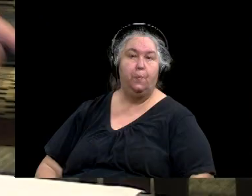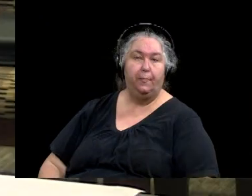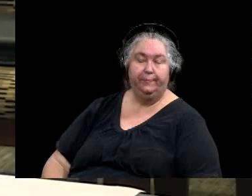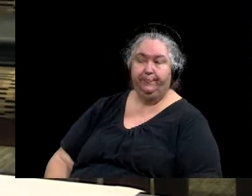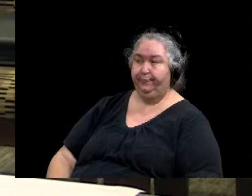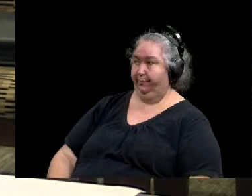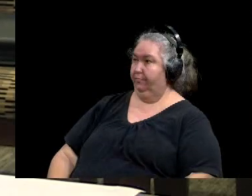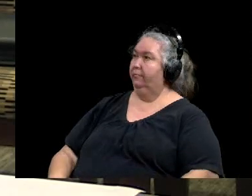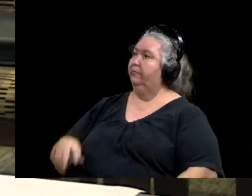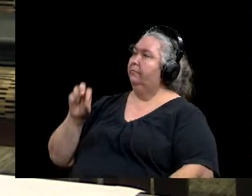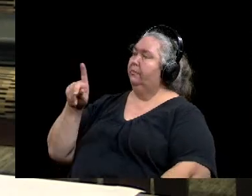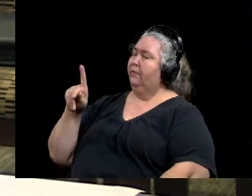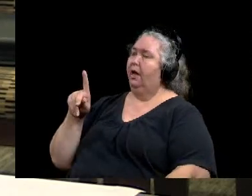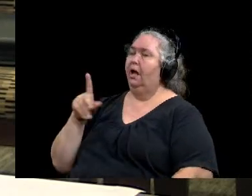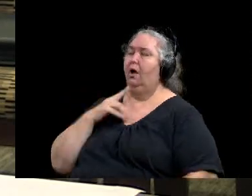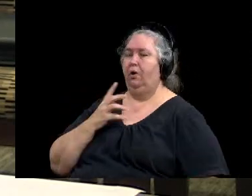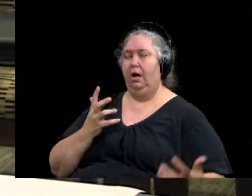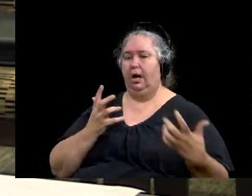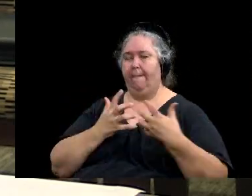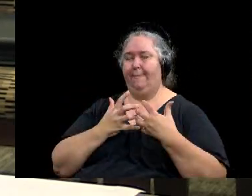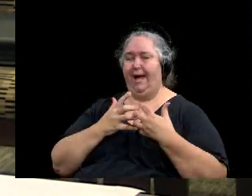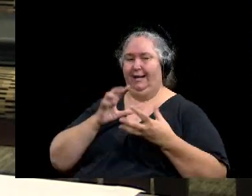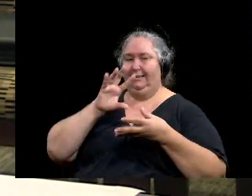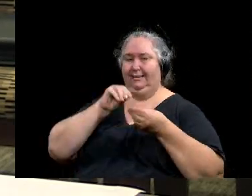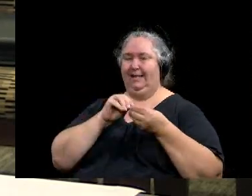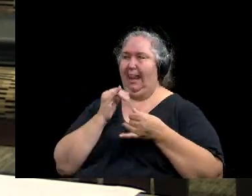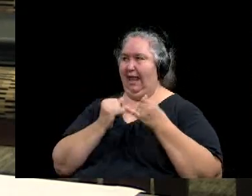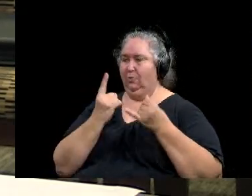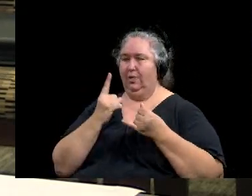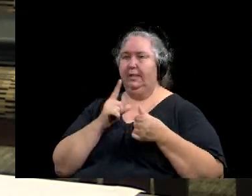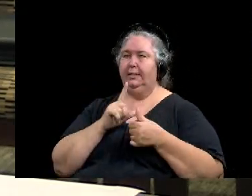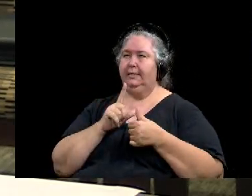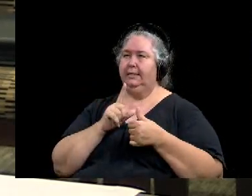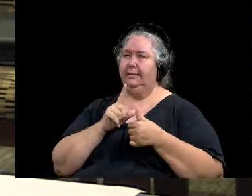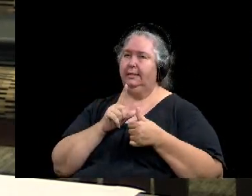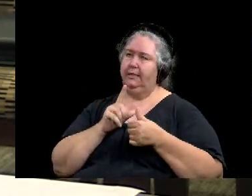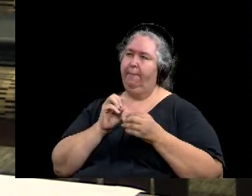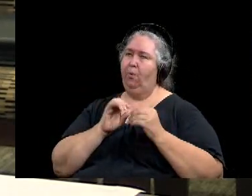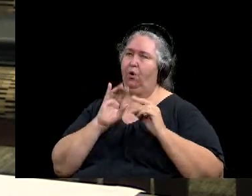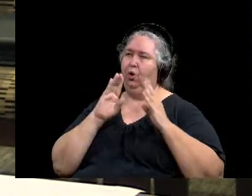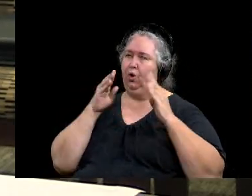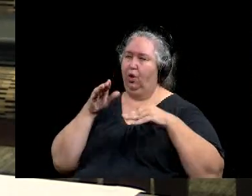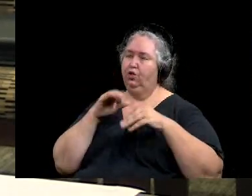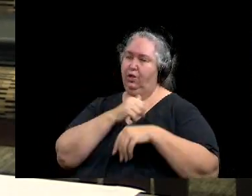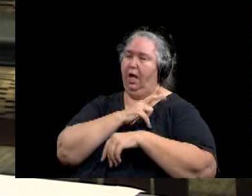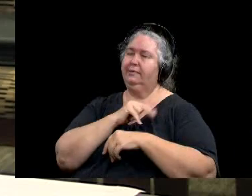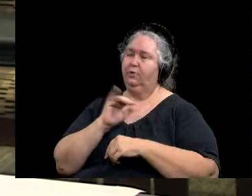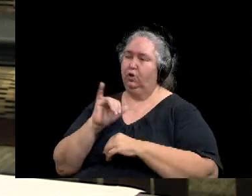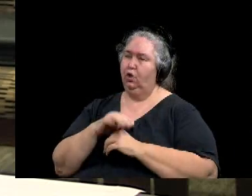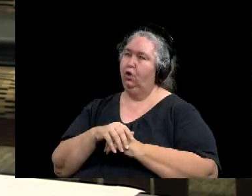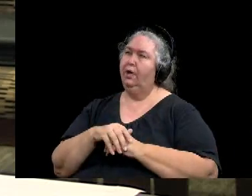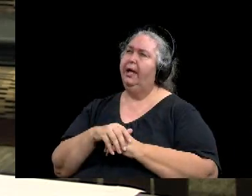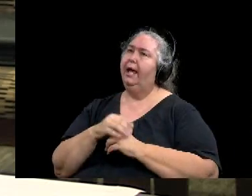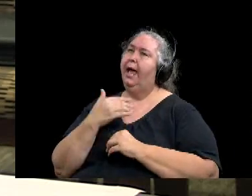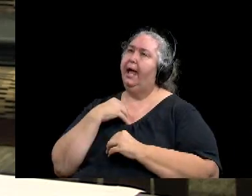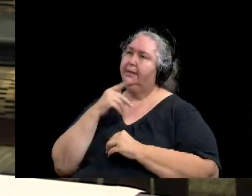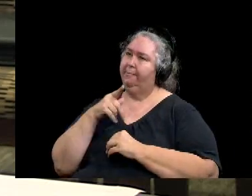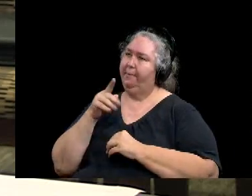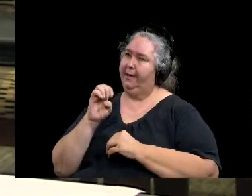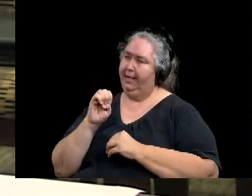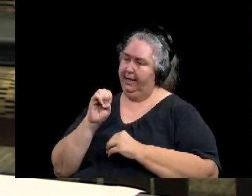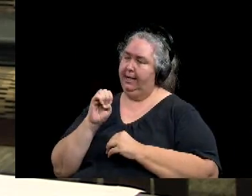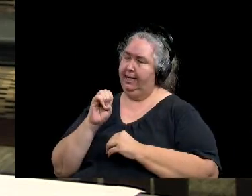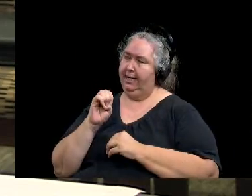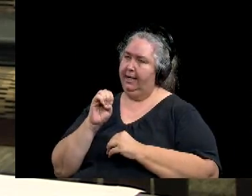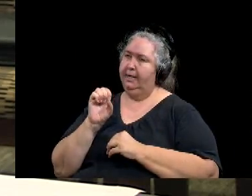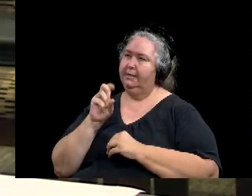Okay, I'm going to combine a couple of questions right here and let it be the last one. So, but it's kind of more to the hospitalization part of it. How's the PPE supply holding up at